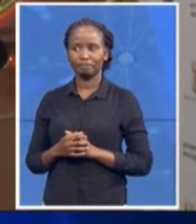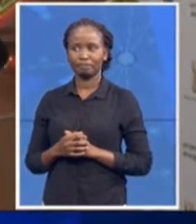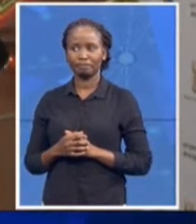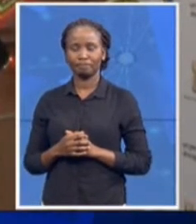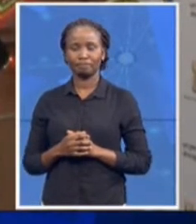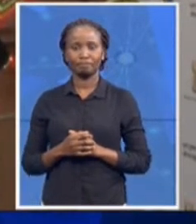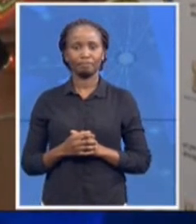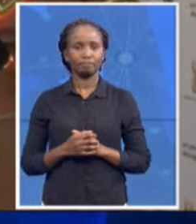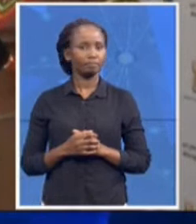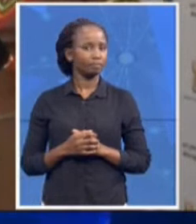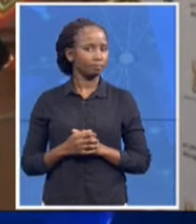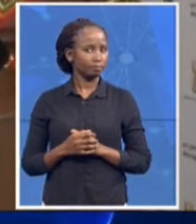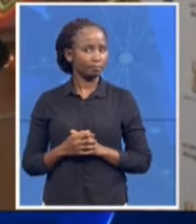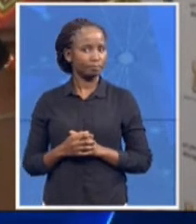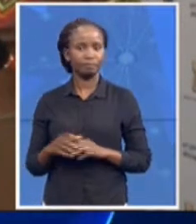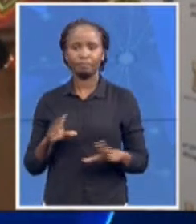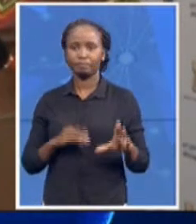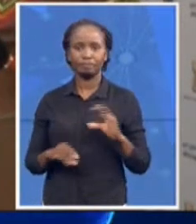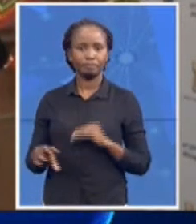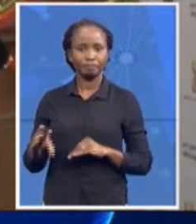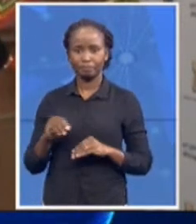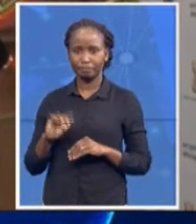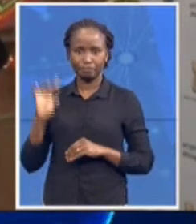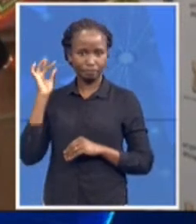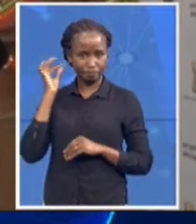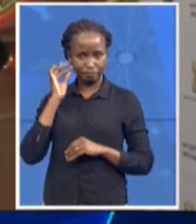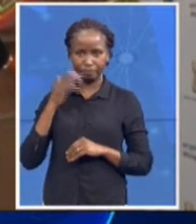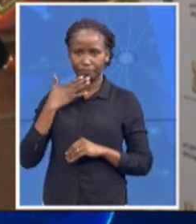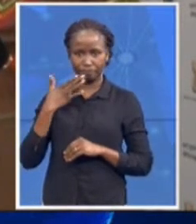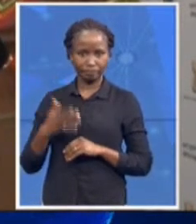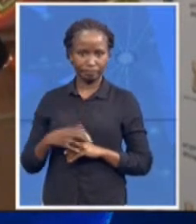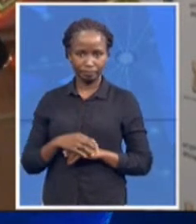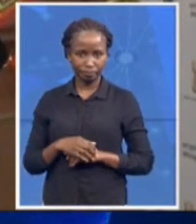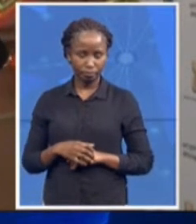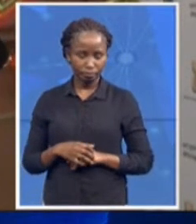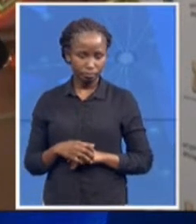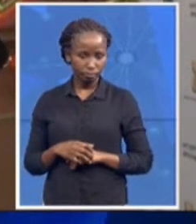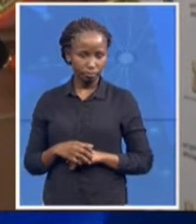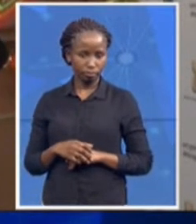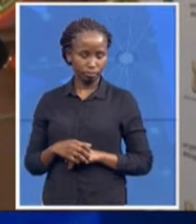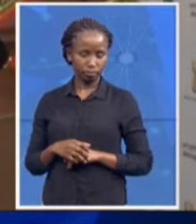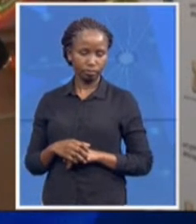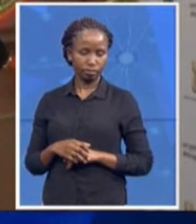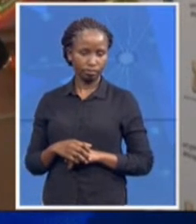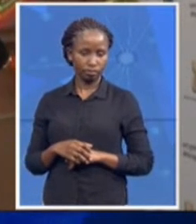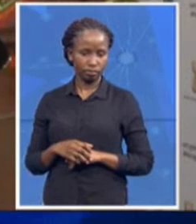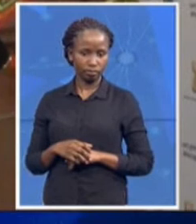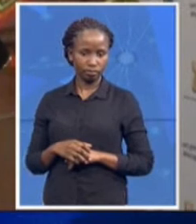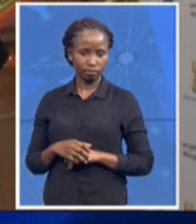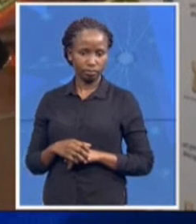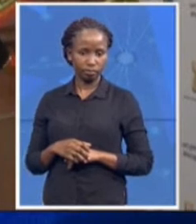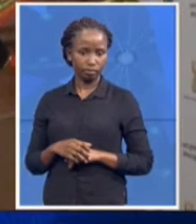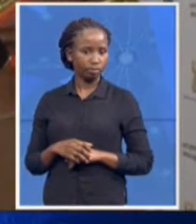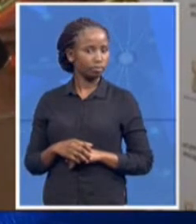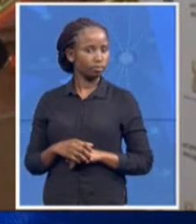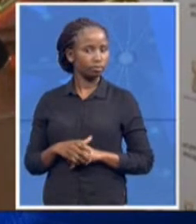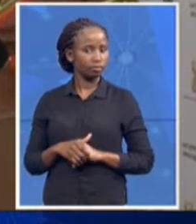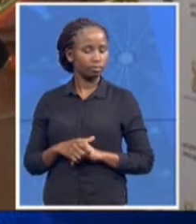I have a few questions here. Who are the 5 National Arts Council members who are found to have been implicated in this